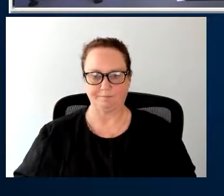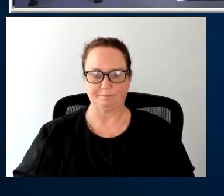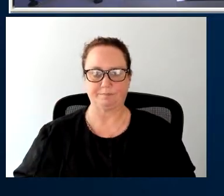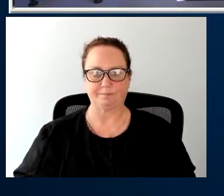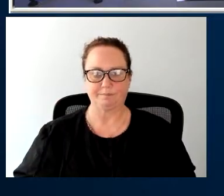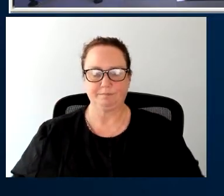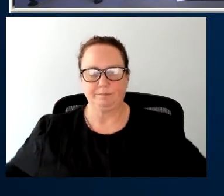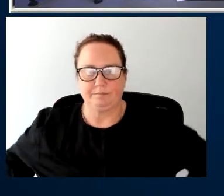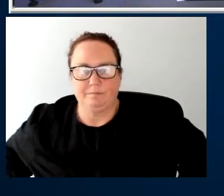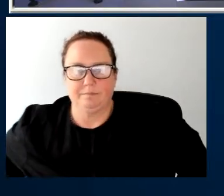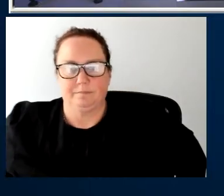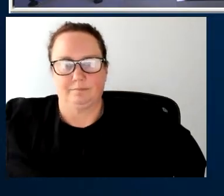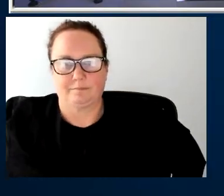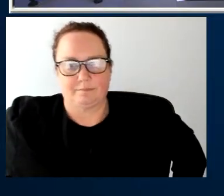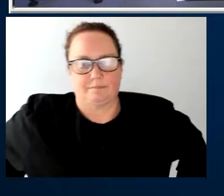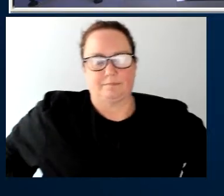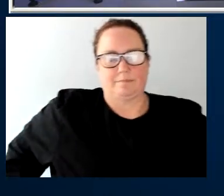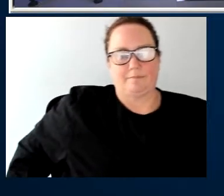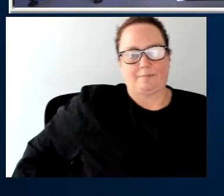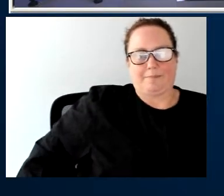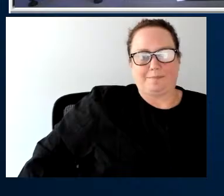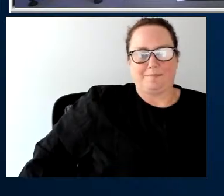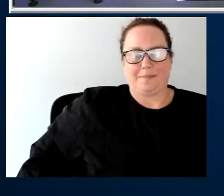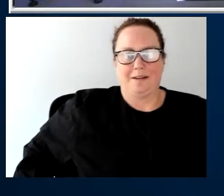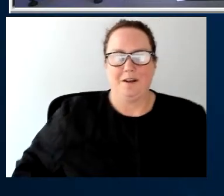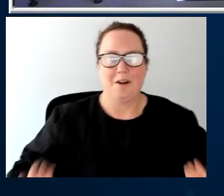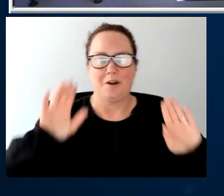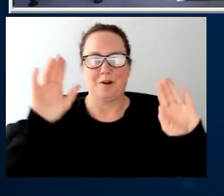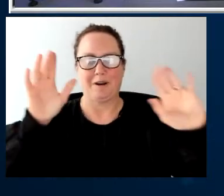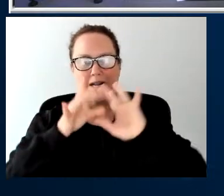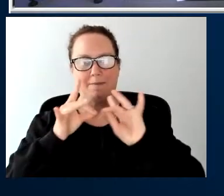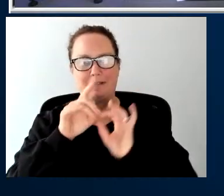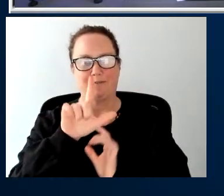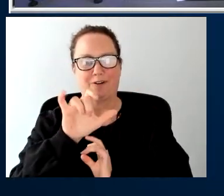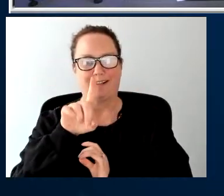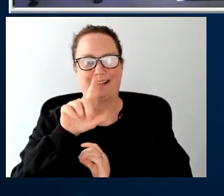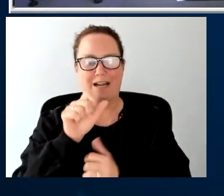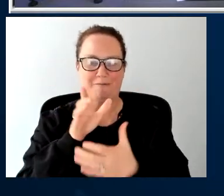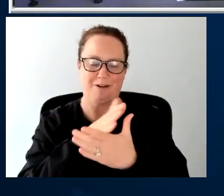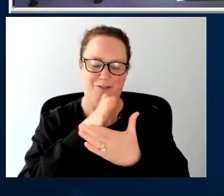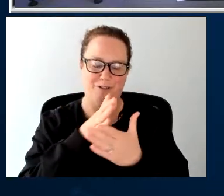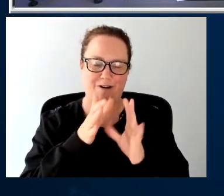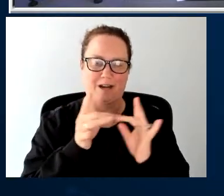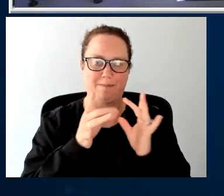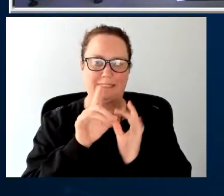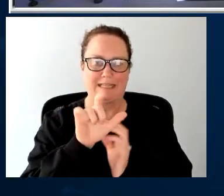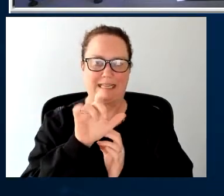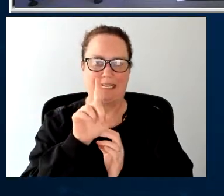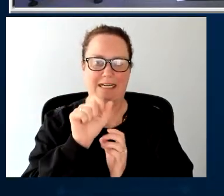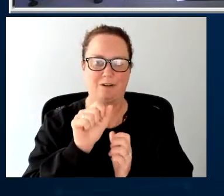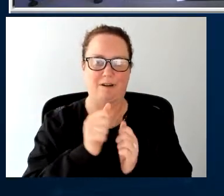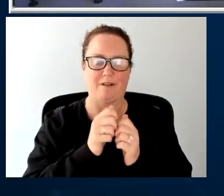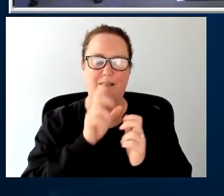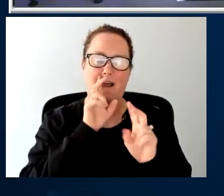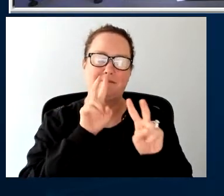We have some great comments coming in and messages for Linda, so I want to share some of those. Linda, you have a lot of